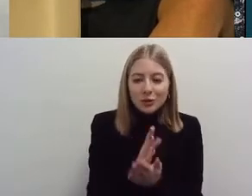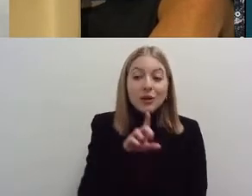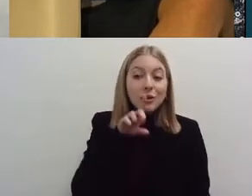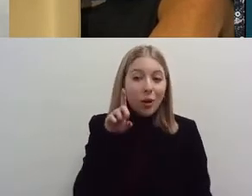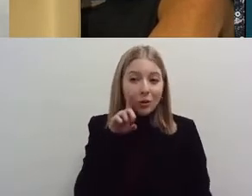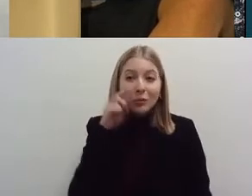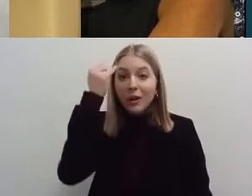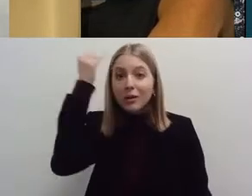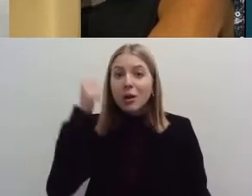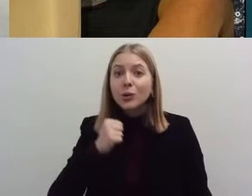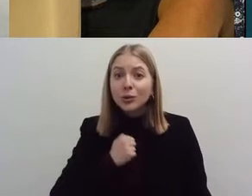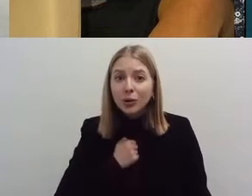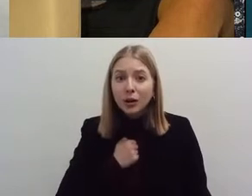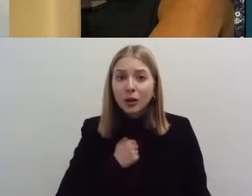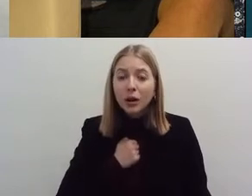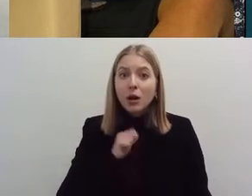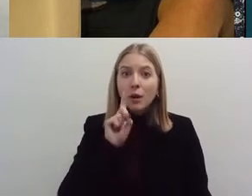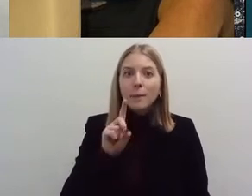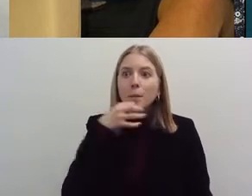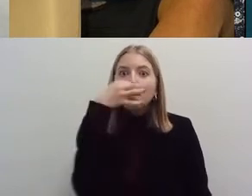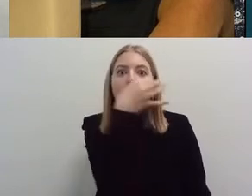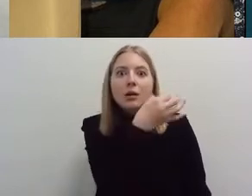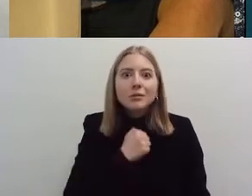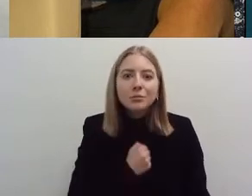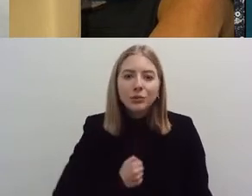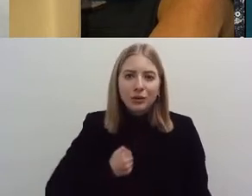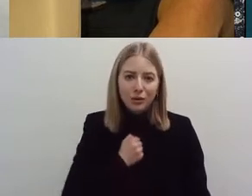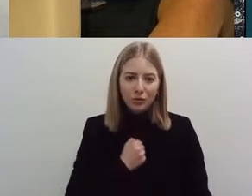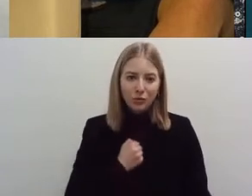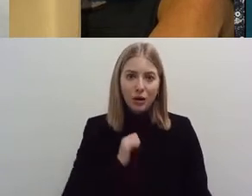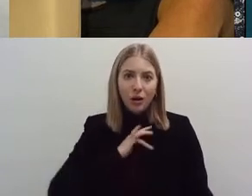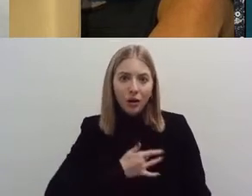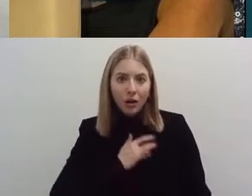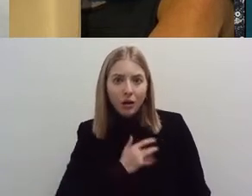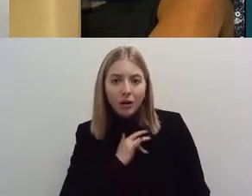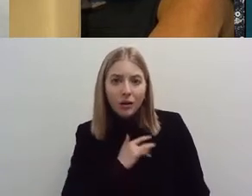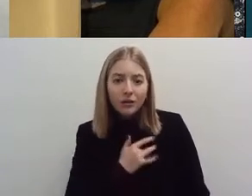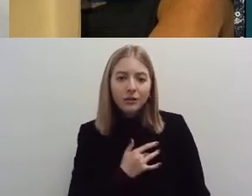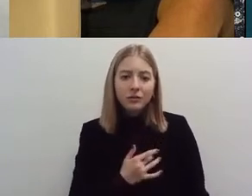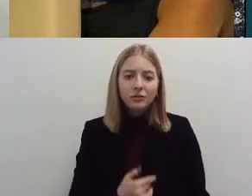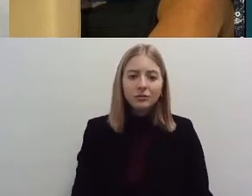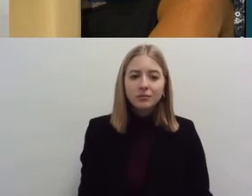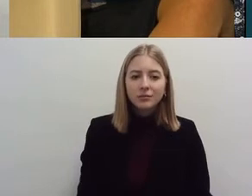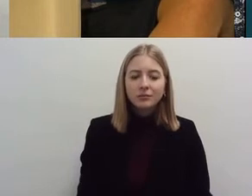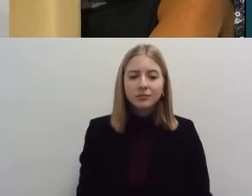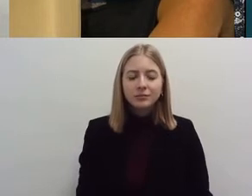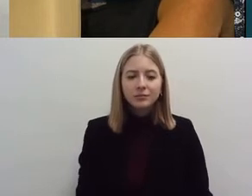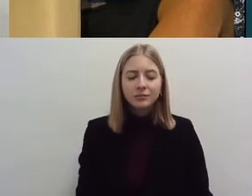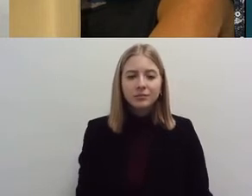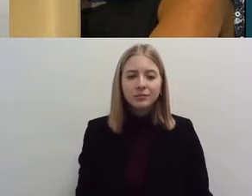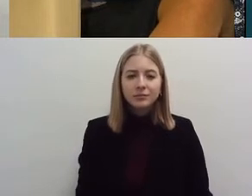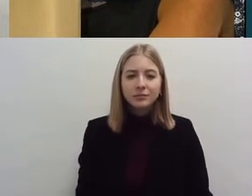beside the teenage support person, can be beside to change, to experience new